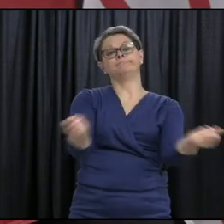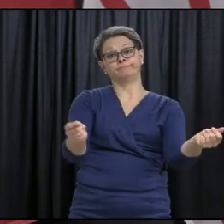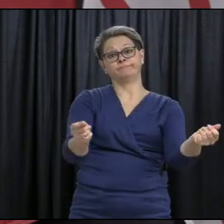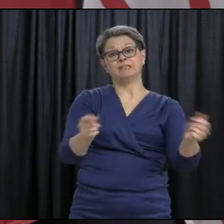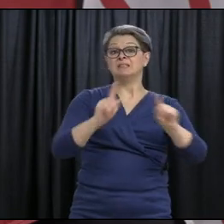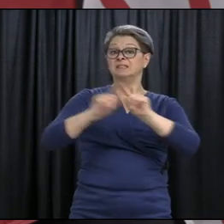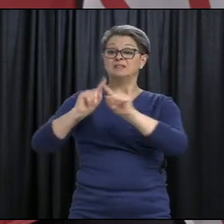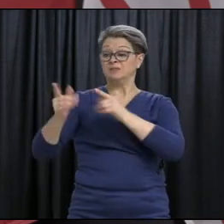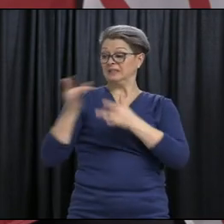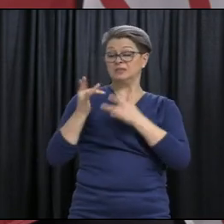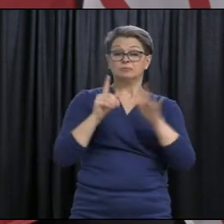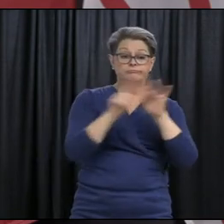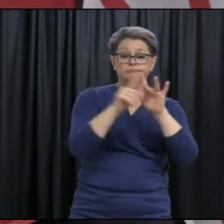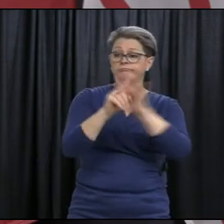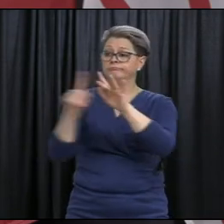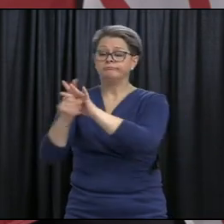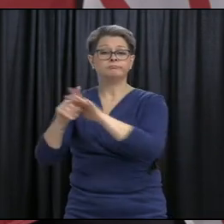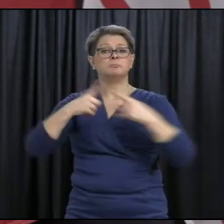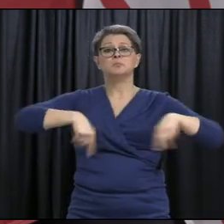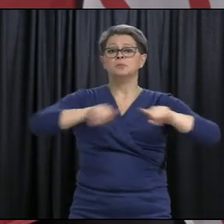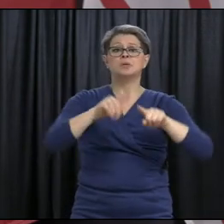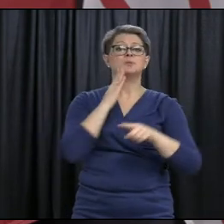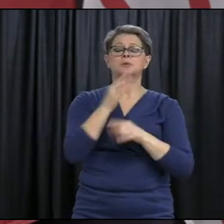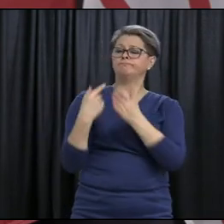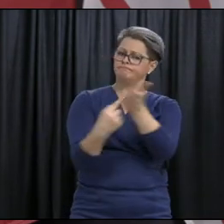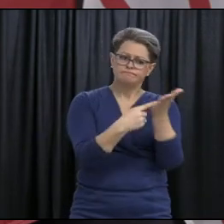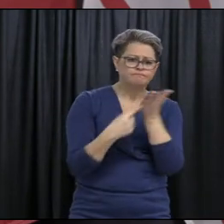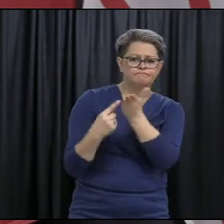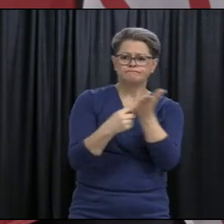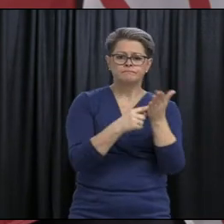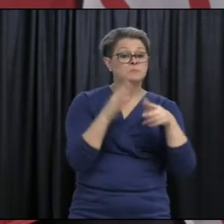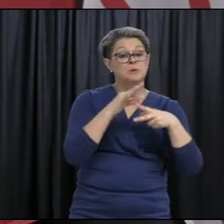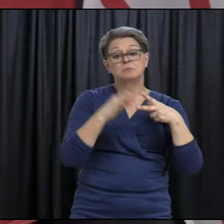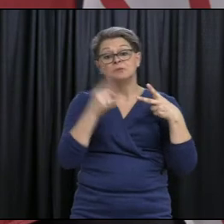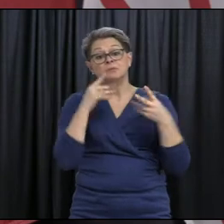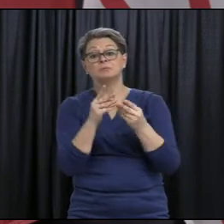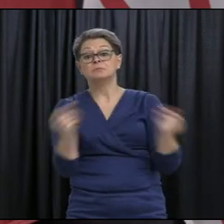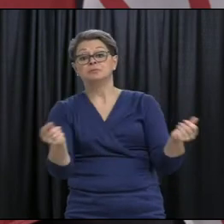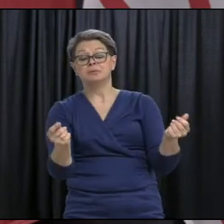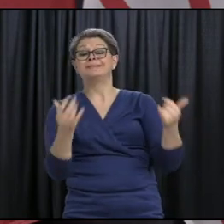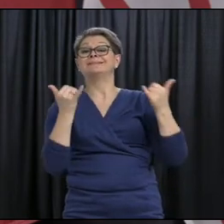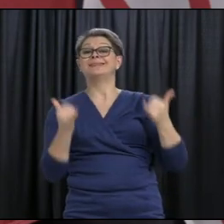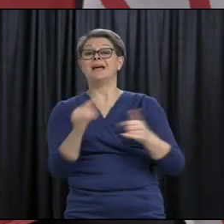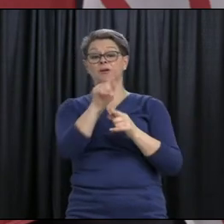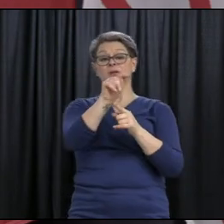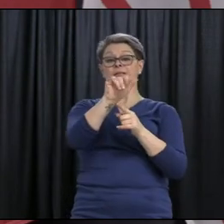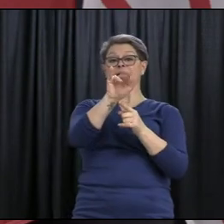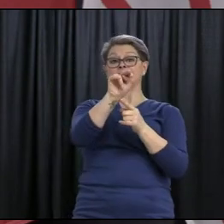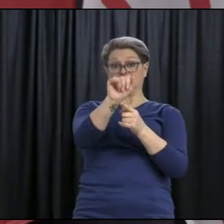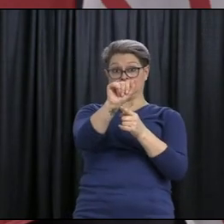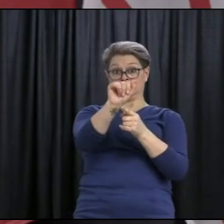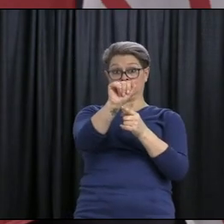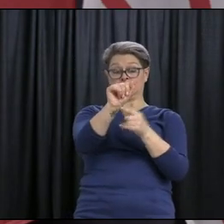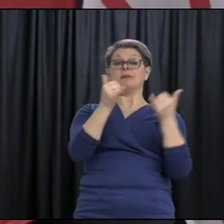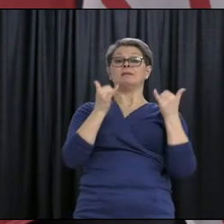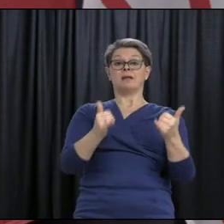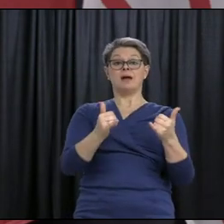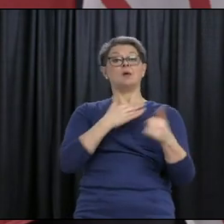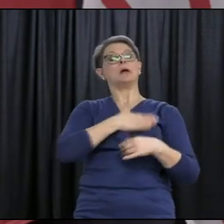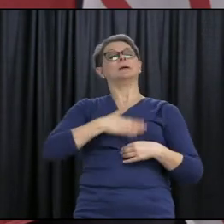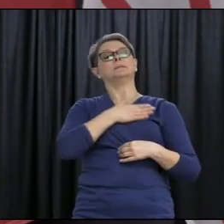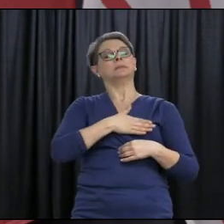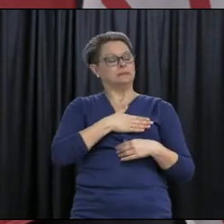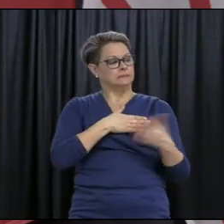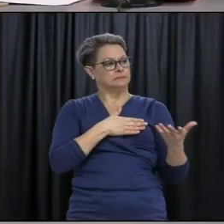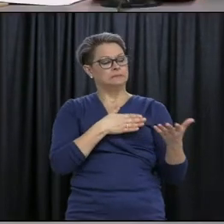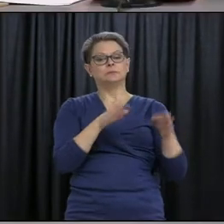will work to identify options to overcome them. With that, Tina, I will ask that you open the lines to the media for